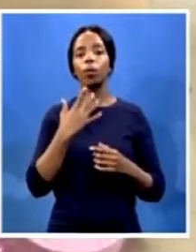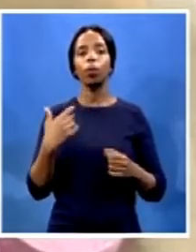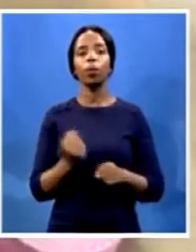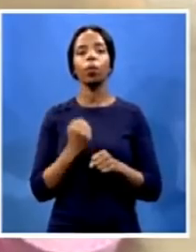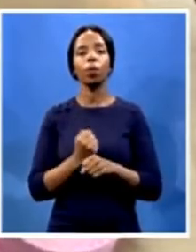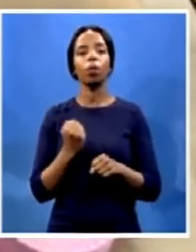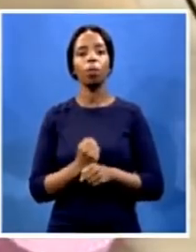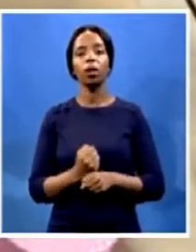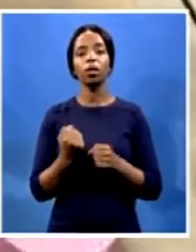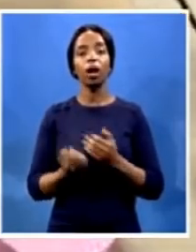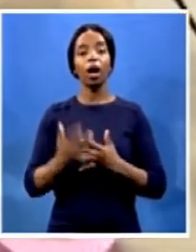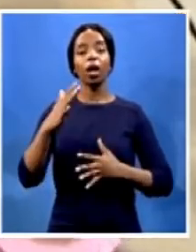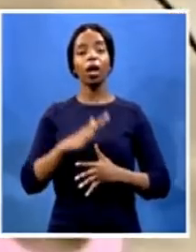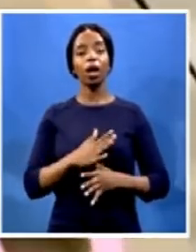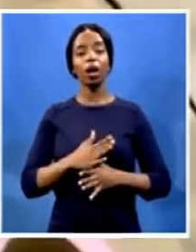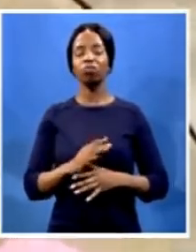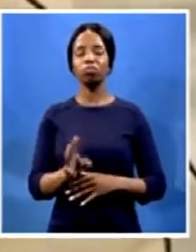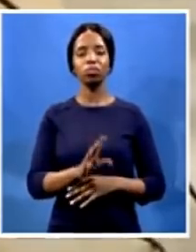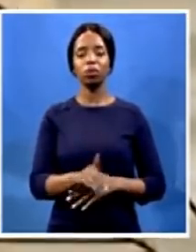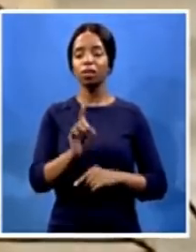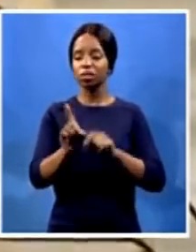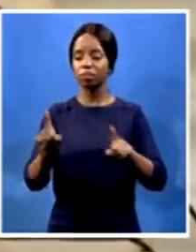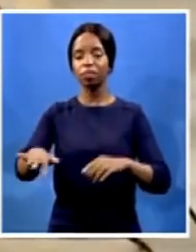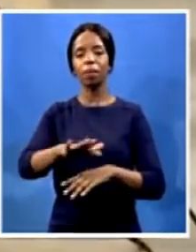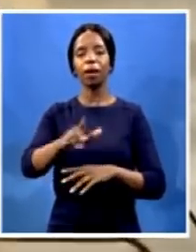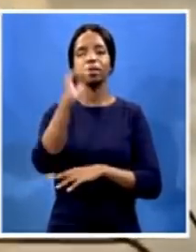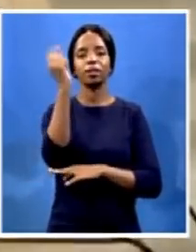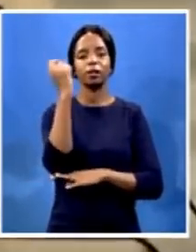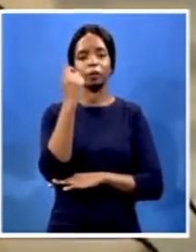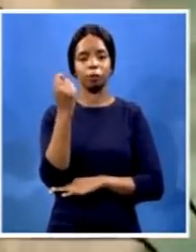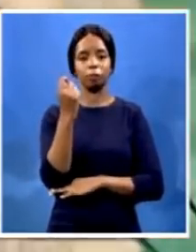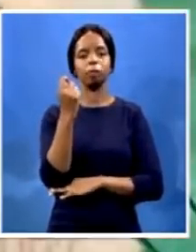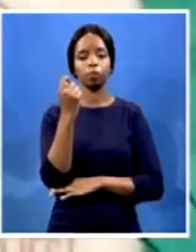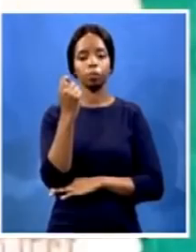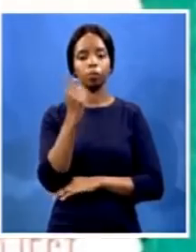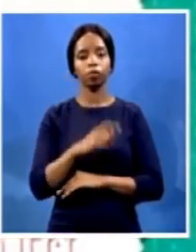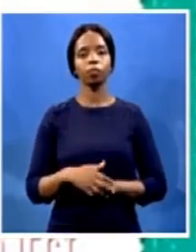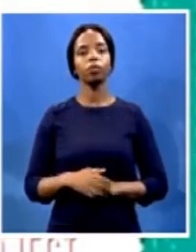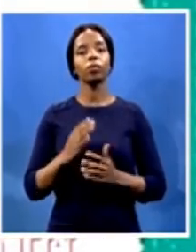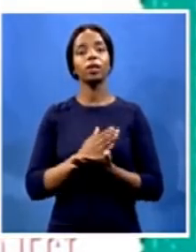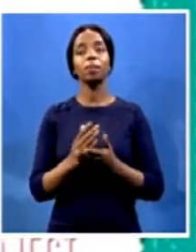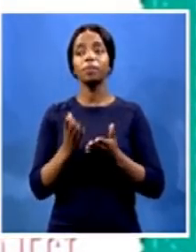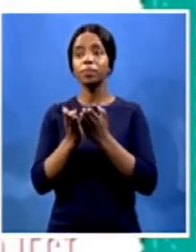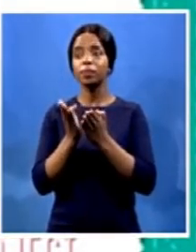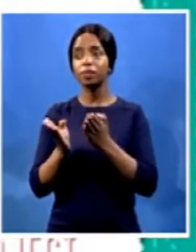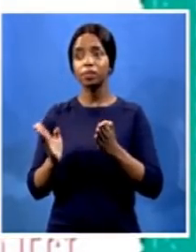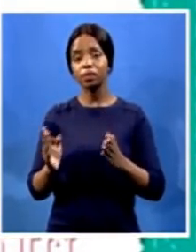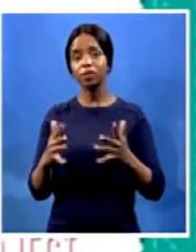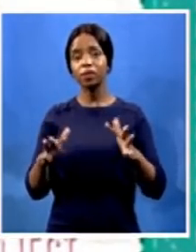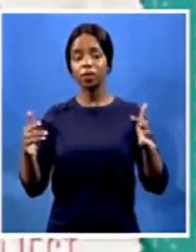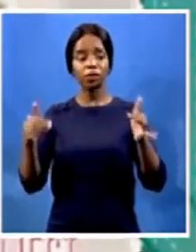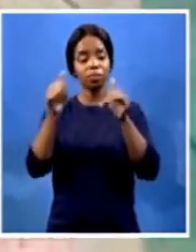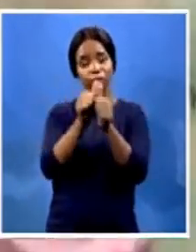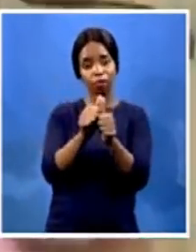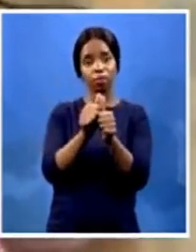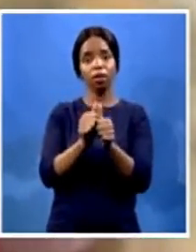least 5,000 already. Right. Some have gone to the homeless shelters. We've partnered with an organization called Feed, who've identified the homeless, and we've